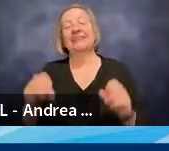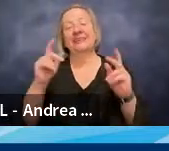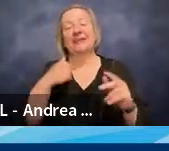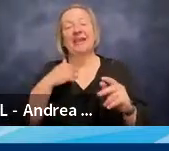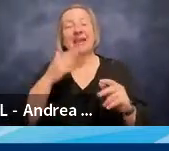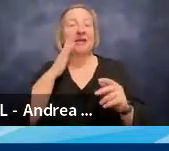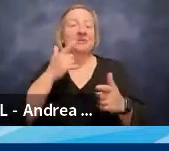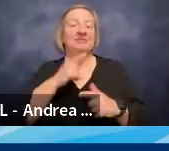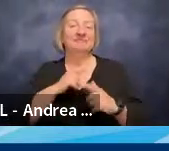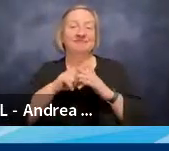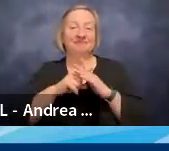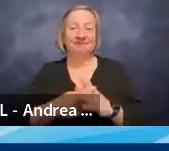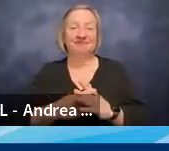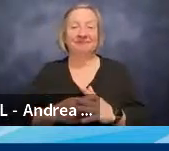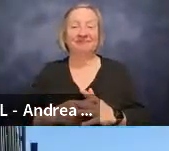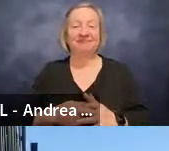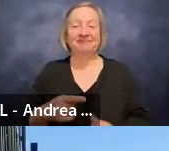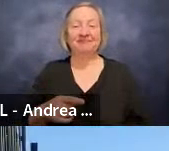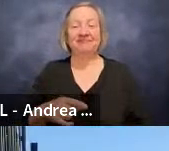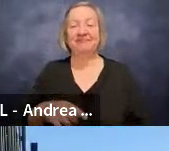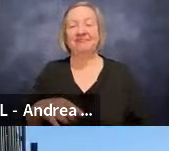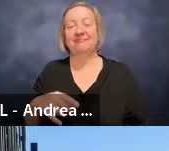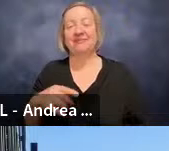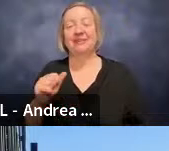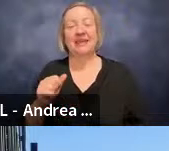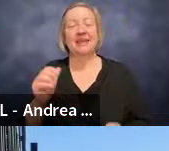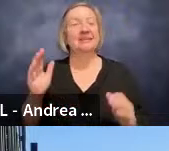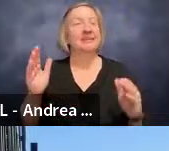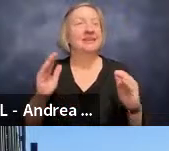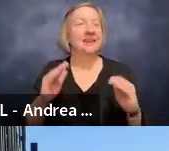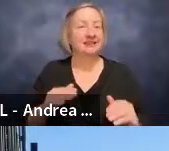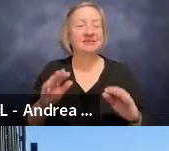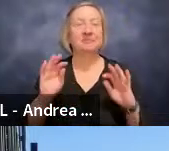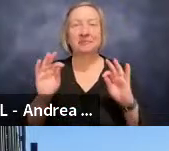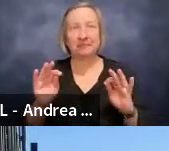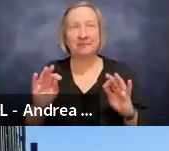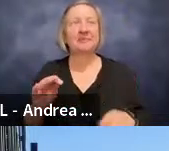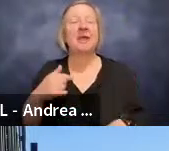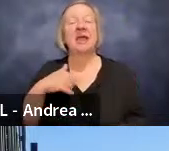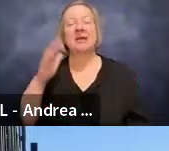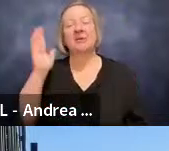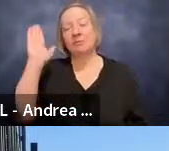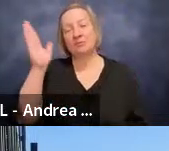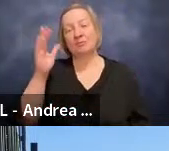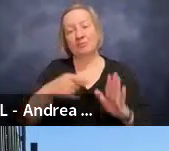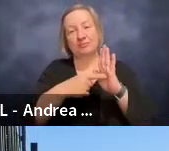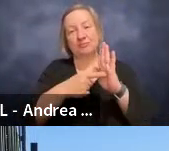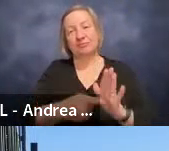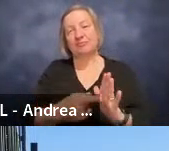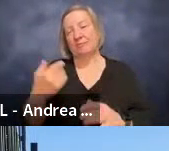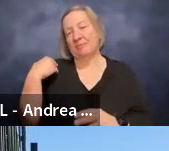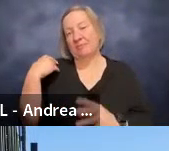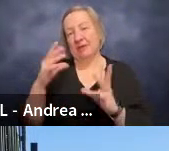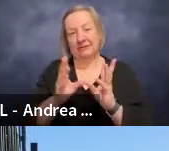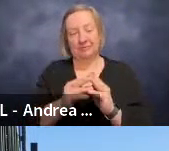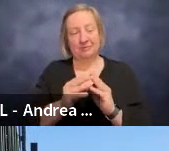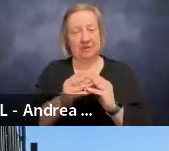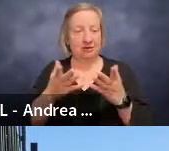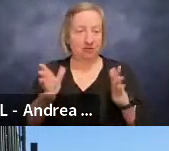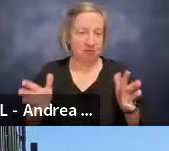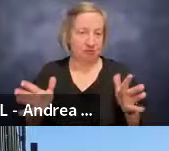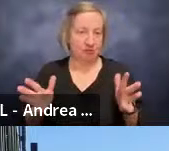start. We can shift to the next slide. So I did present this to you guys in the last meeting, but I wanted